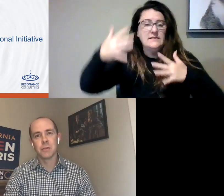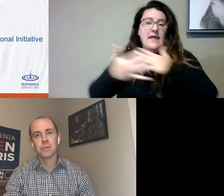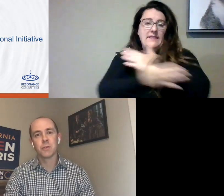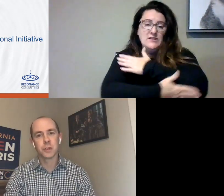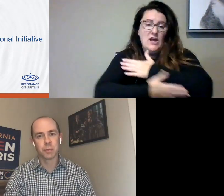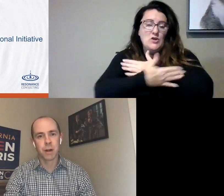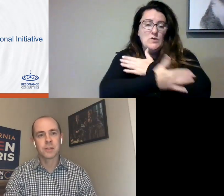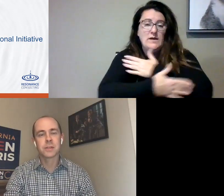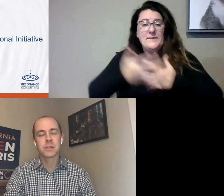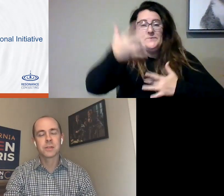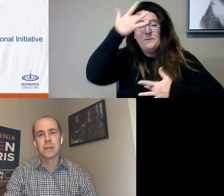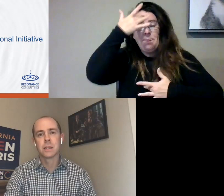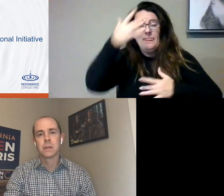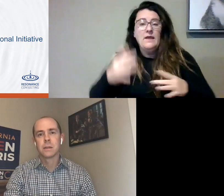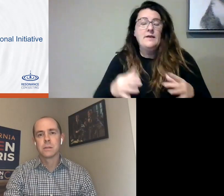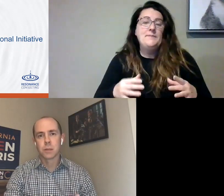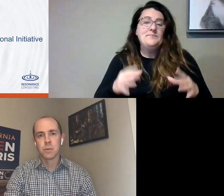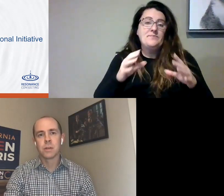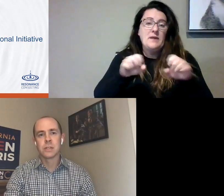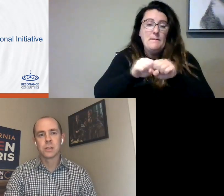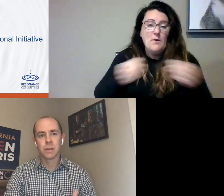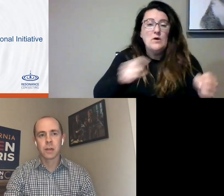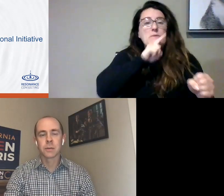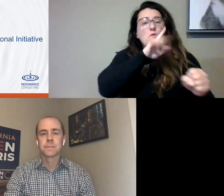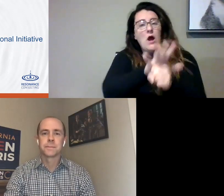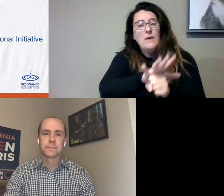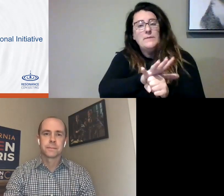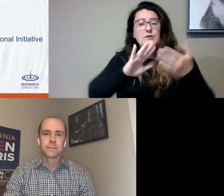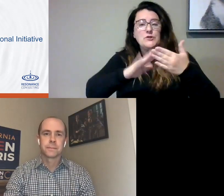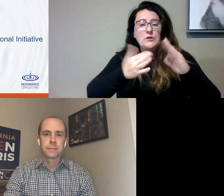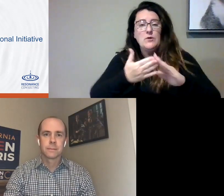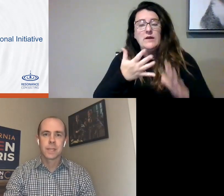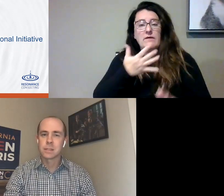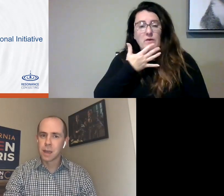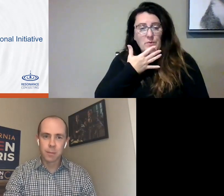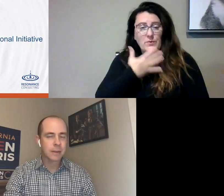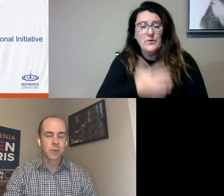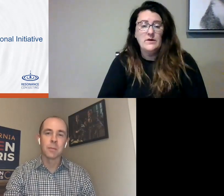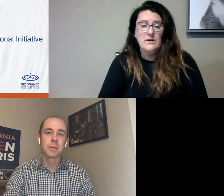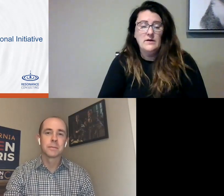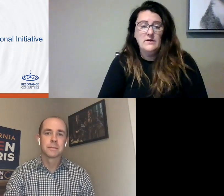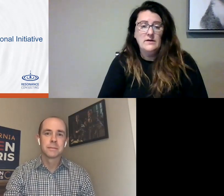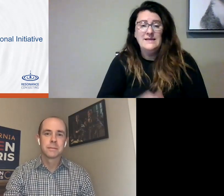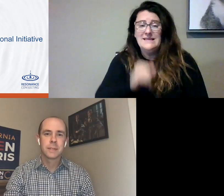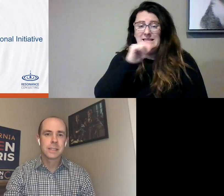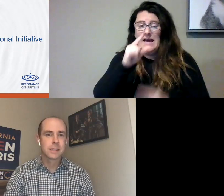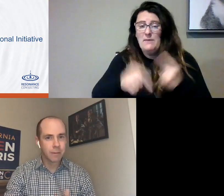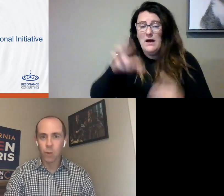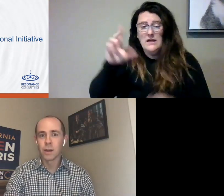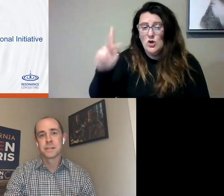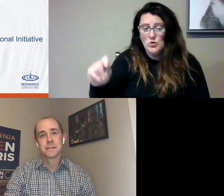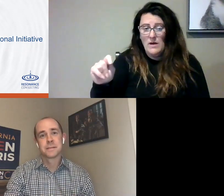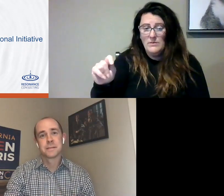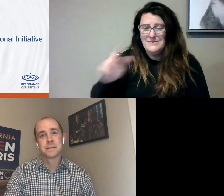of unfulfilled promises made to communities of color. It's not about Trump. It's